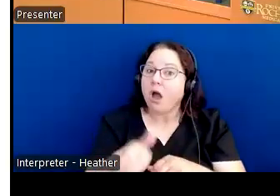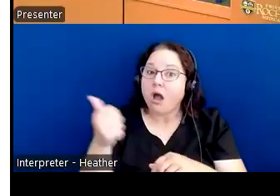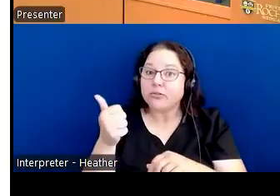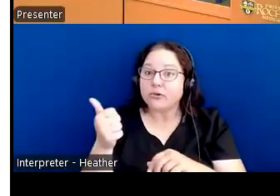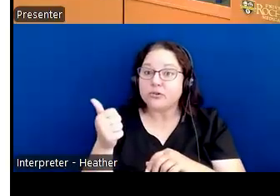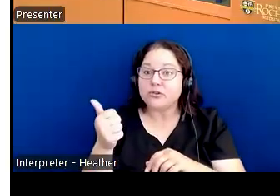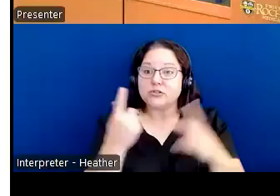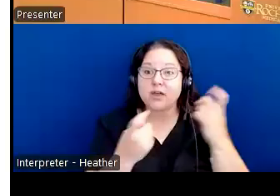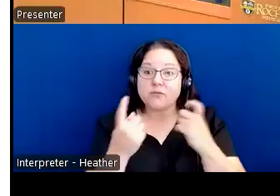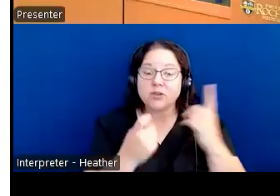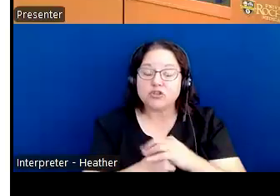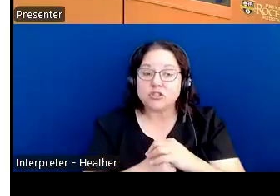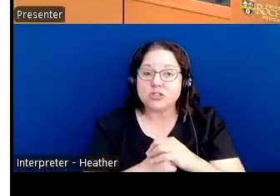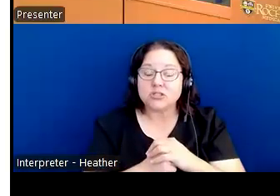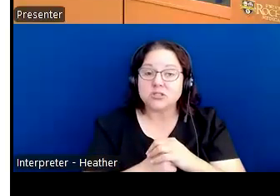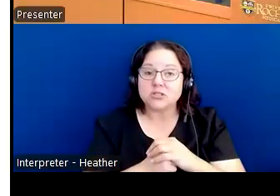with questions?